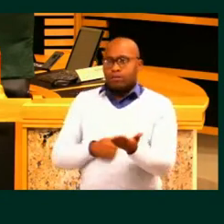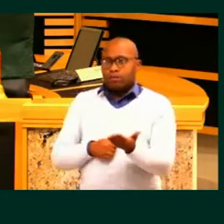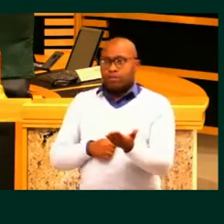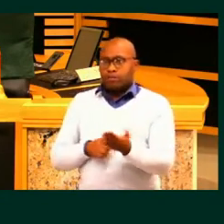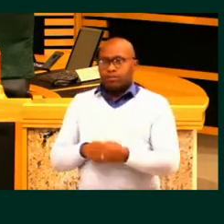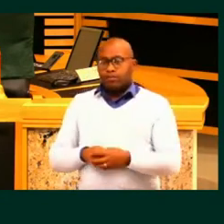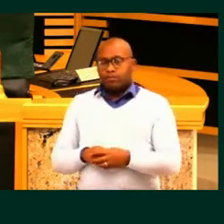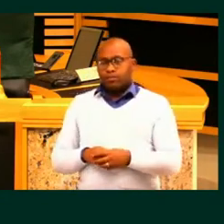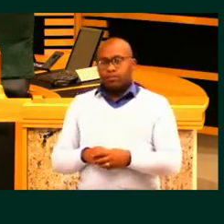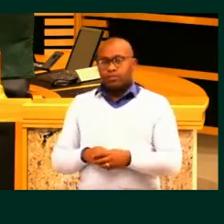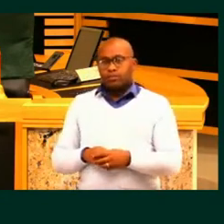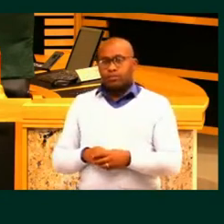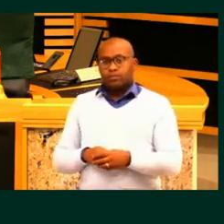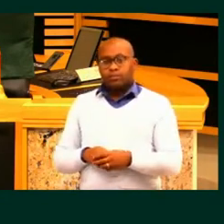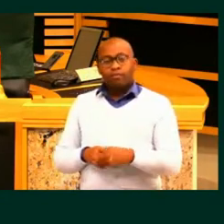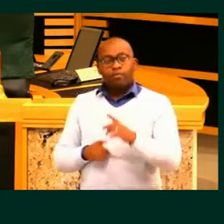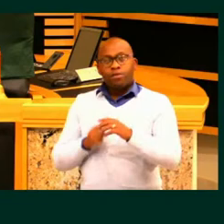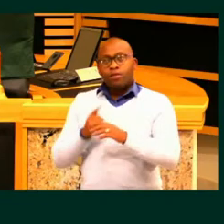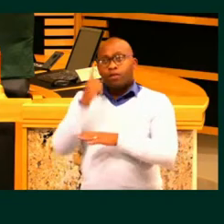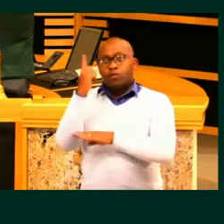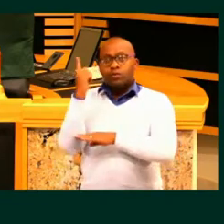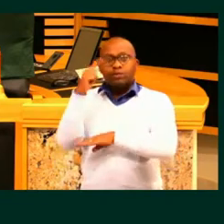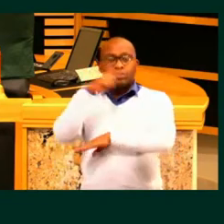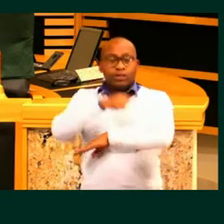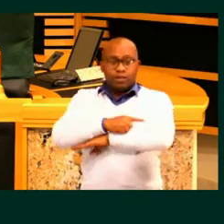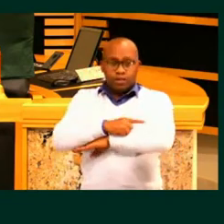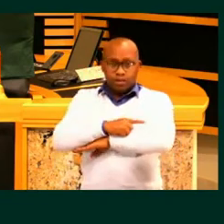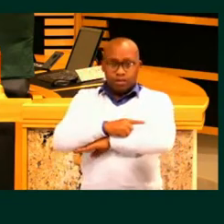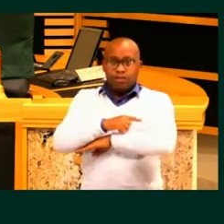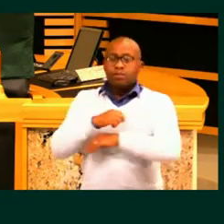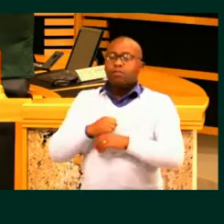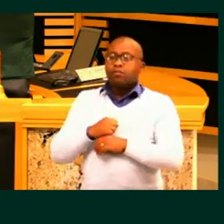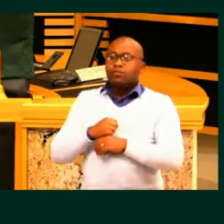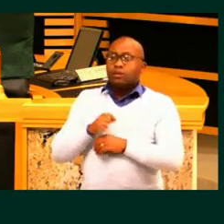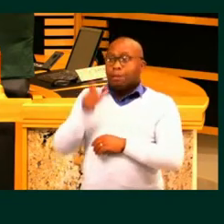saiwa one day I was called by an